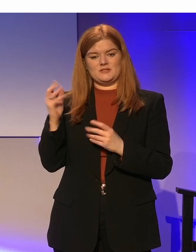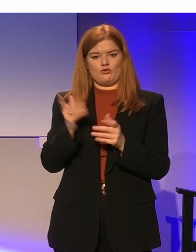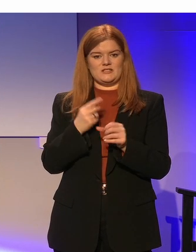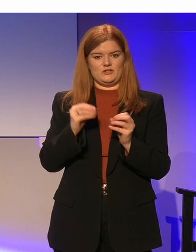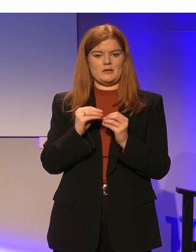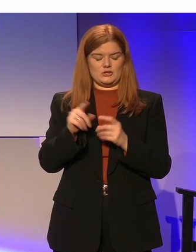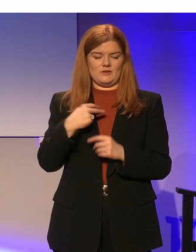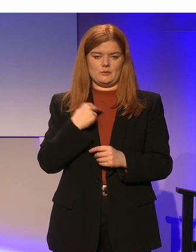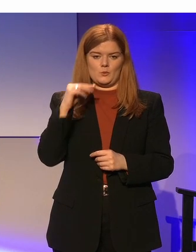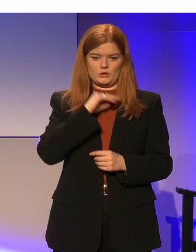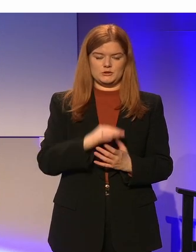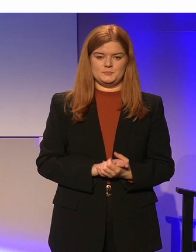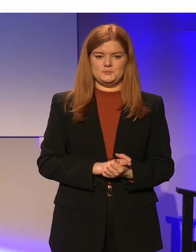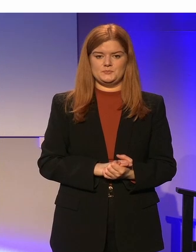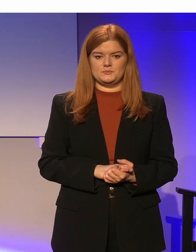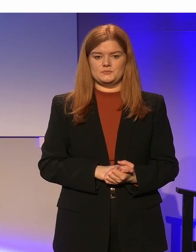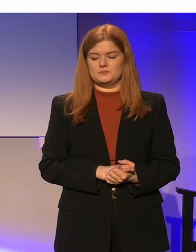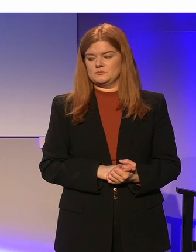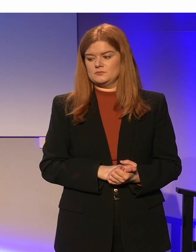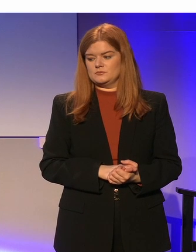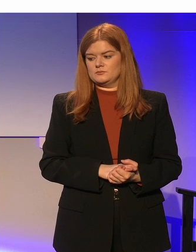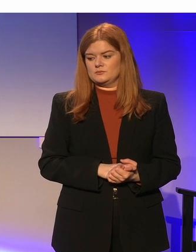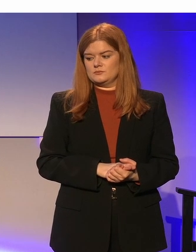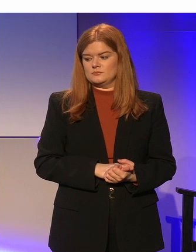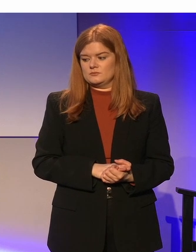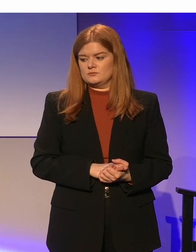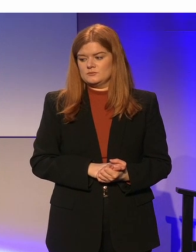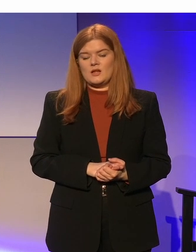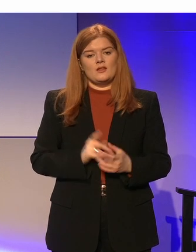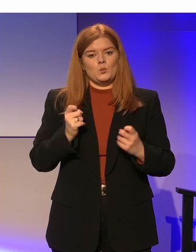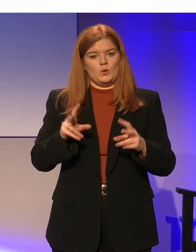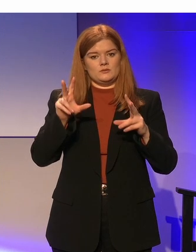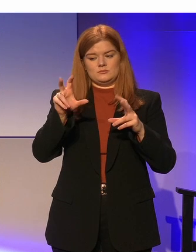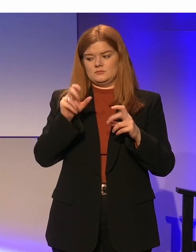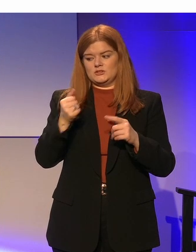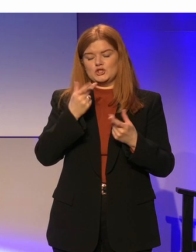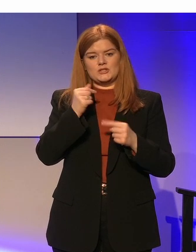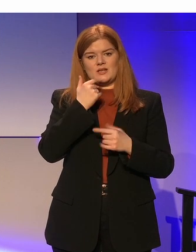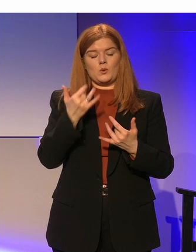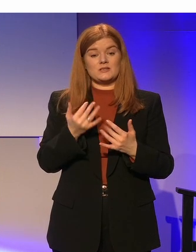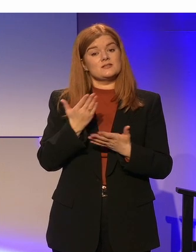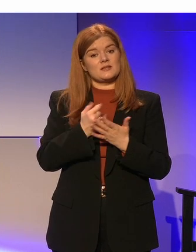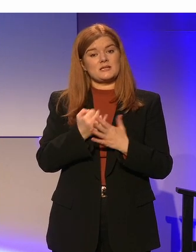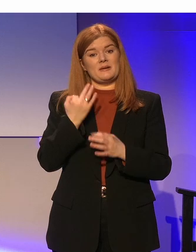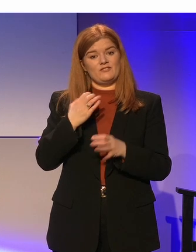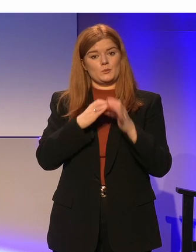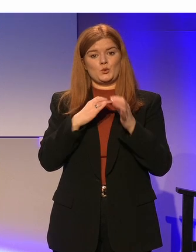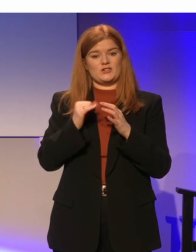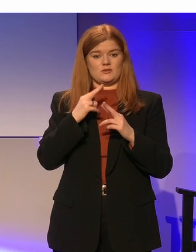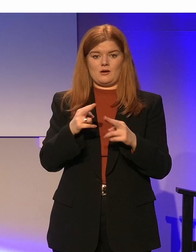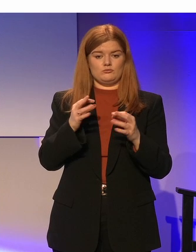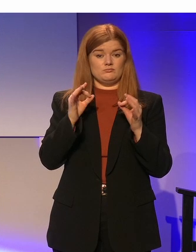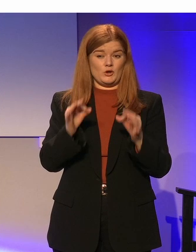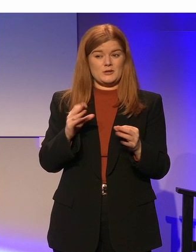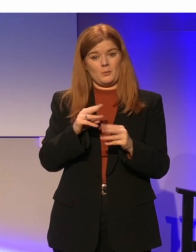the importance of that. And then, an excerpt that perhaps illustrates where sometimes when communication is not